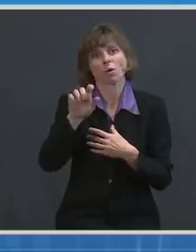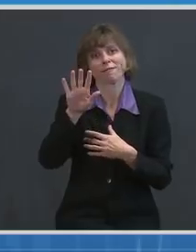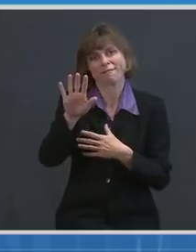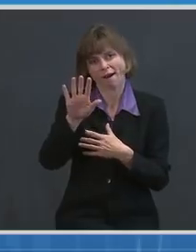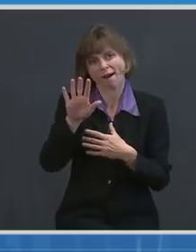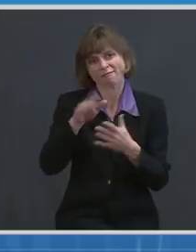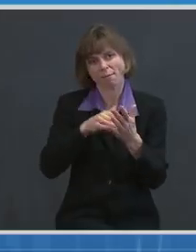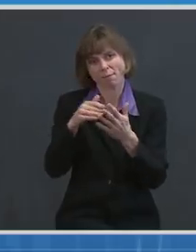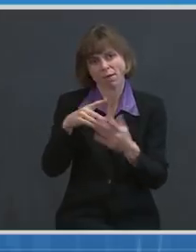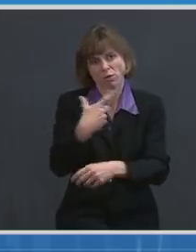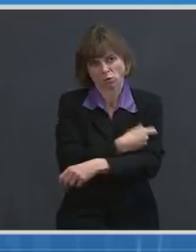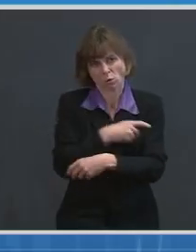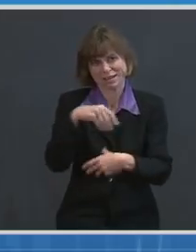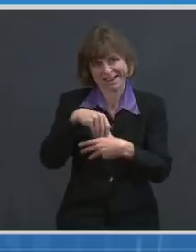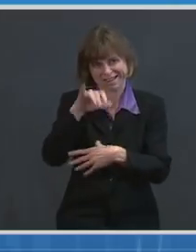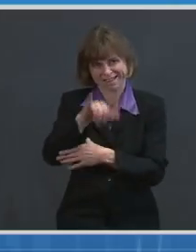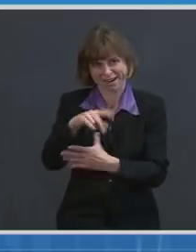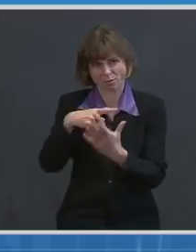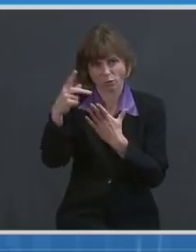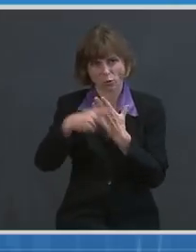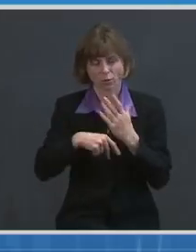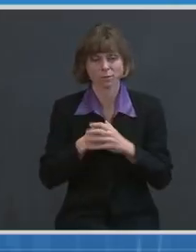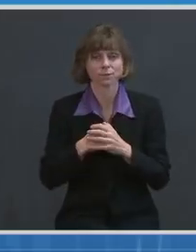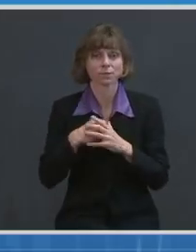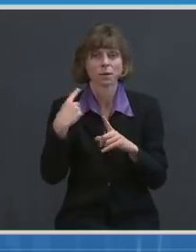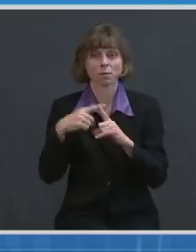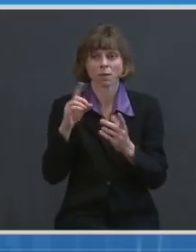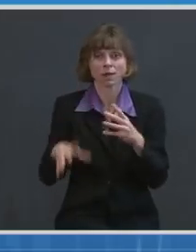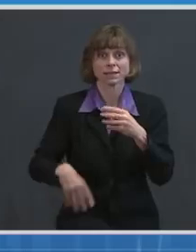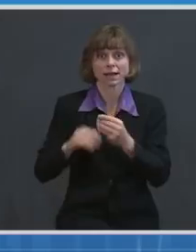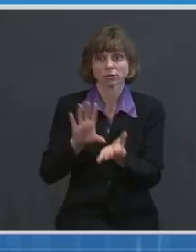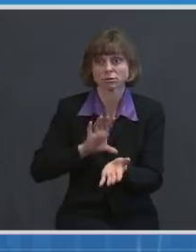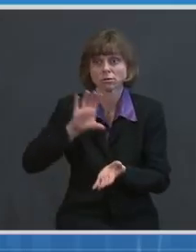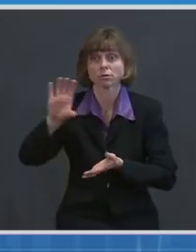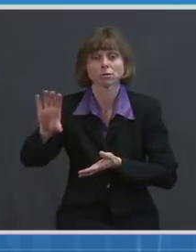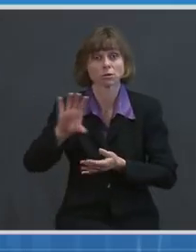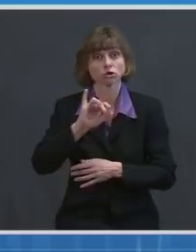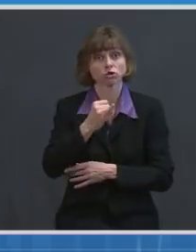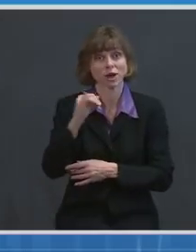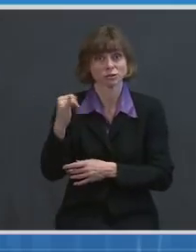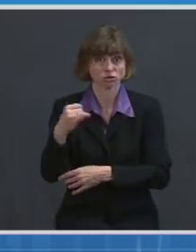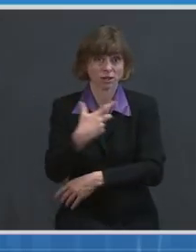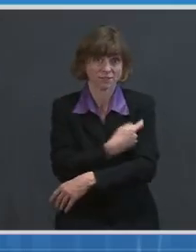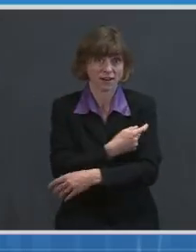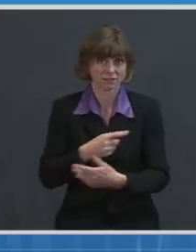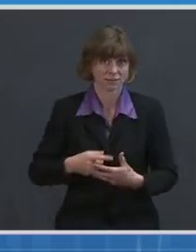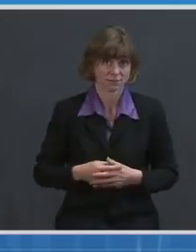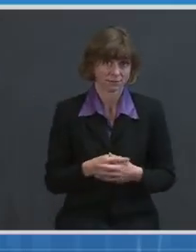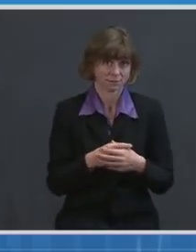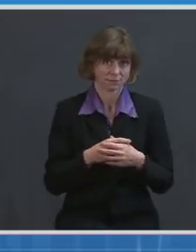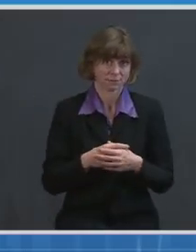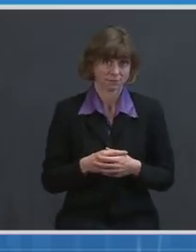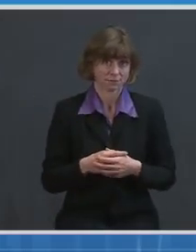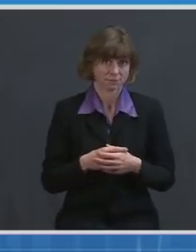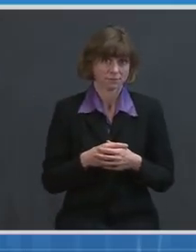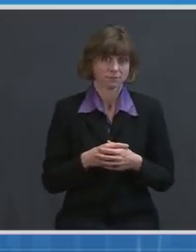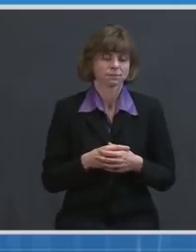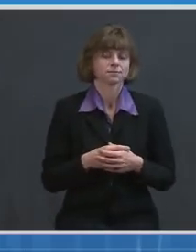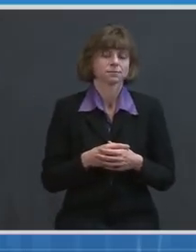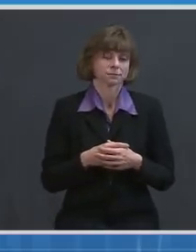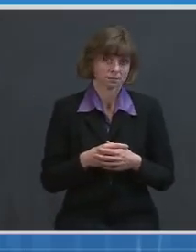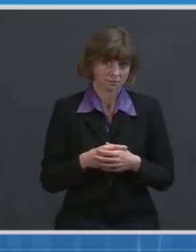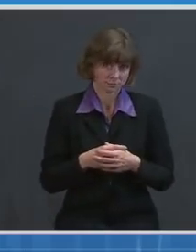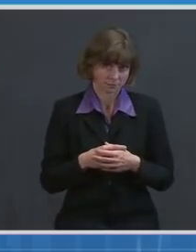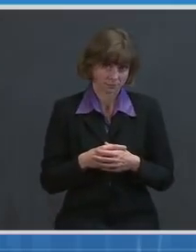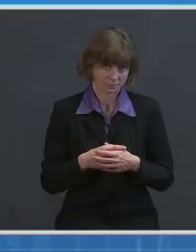Moderna vaccines, plus the additional supply that they received with the Johnson & Johnson vaccine. We designed this retail pharmacy